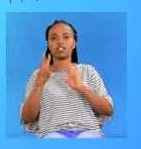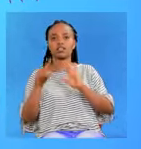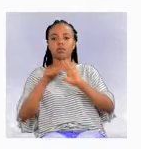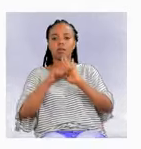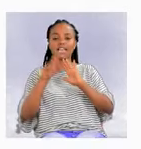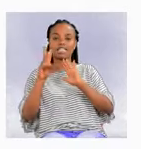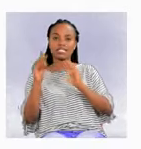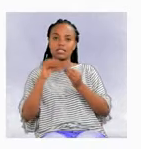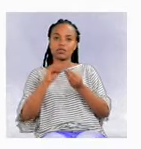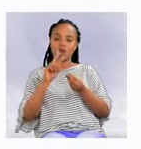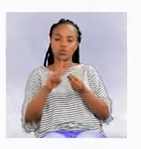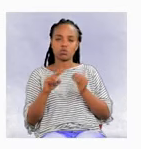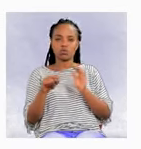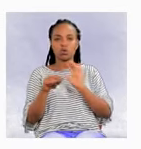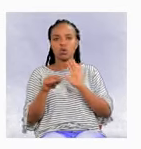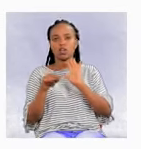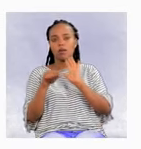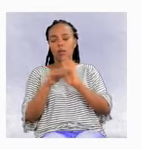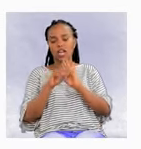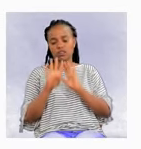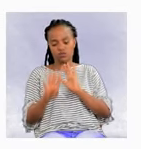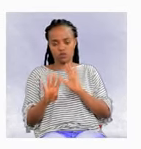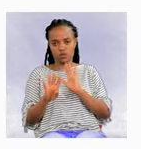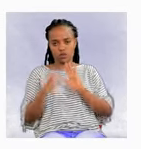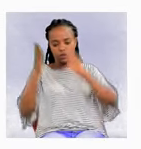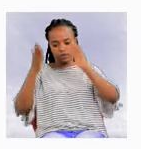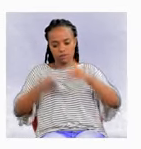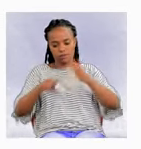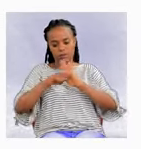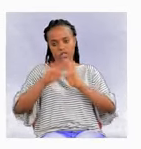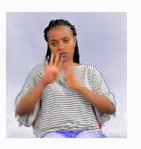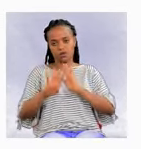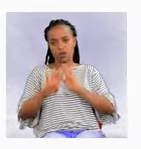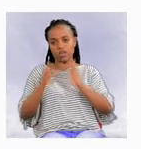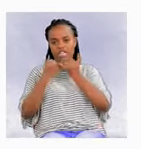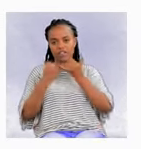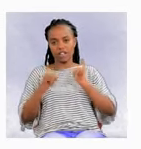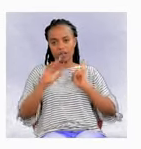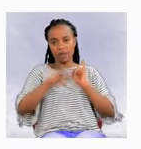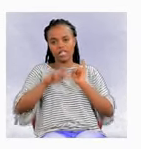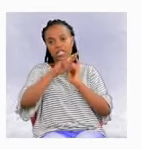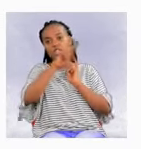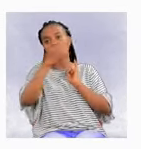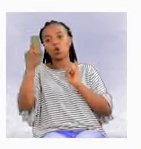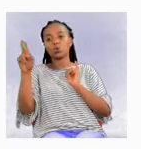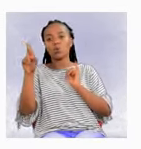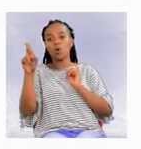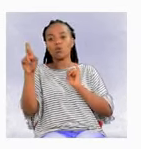We have absolute value of negative 4 divided by the square root of